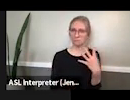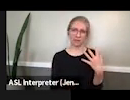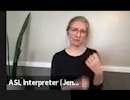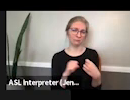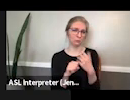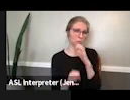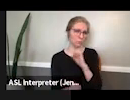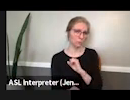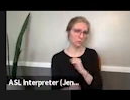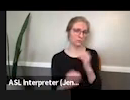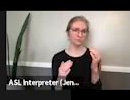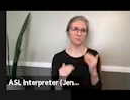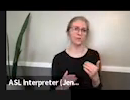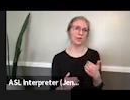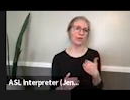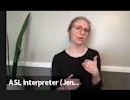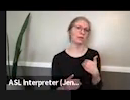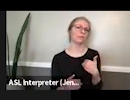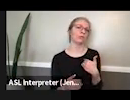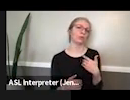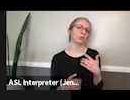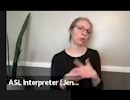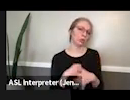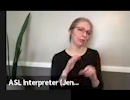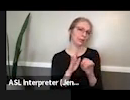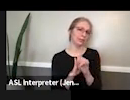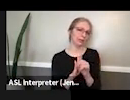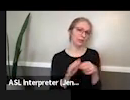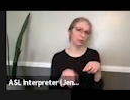early identification and referral toolbox,